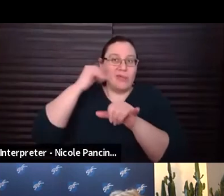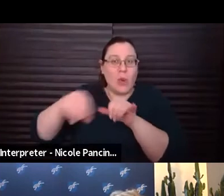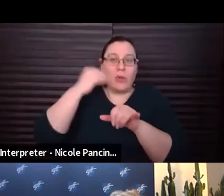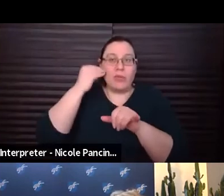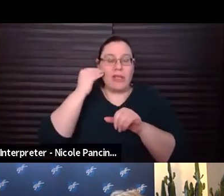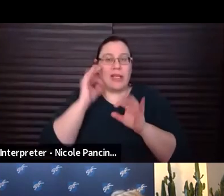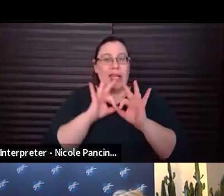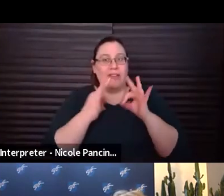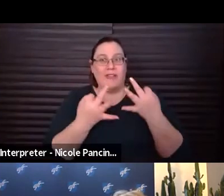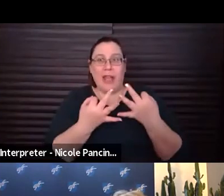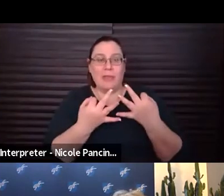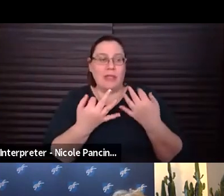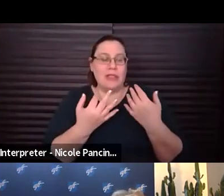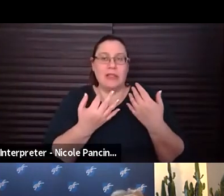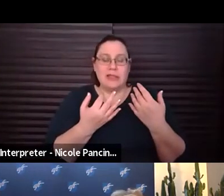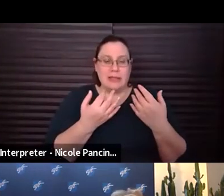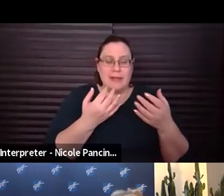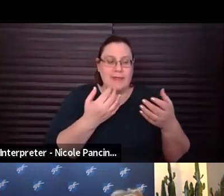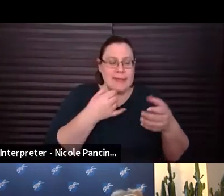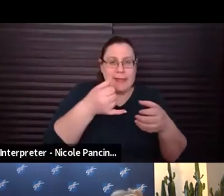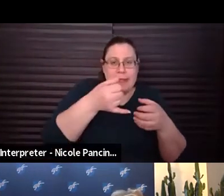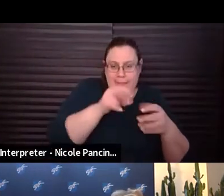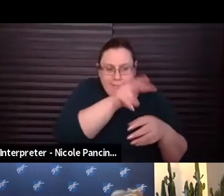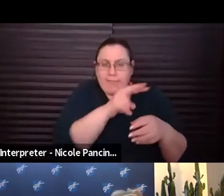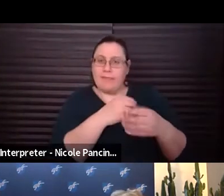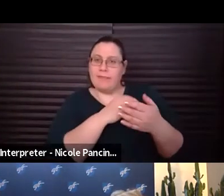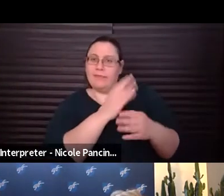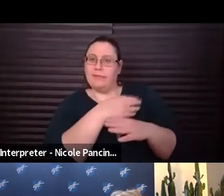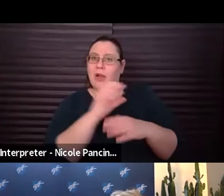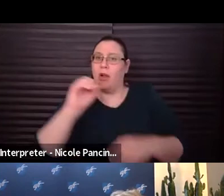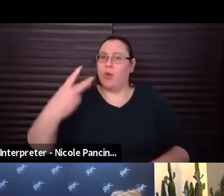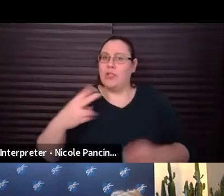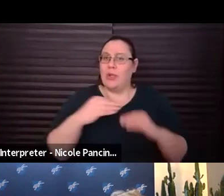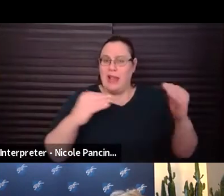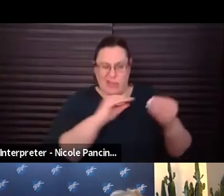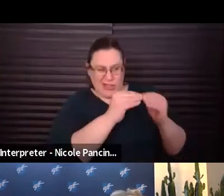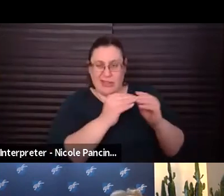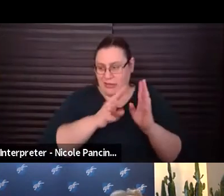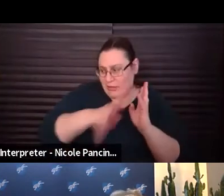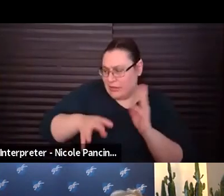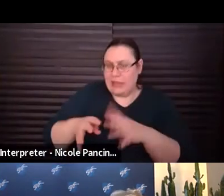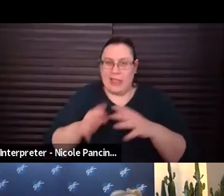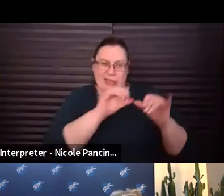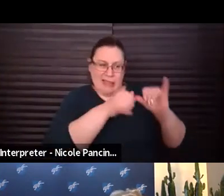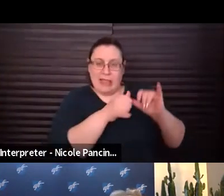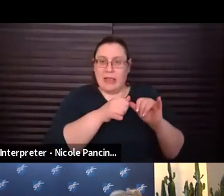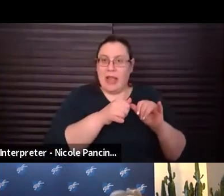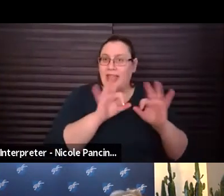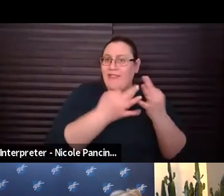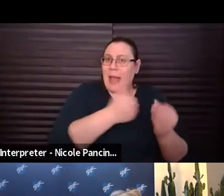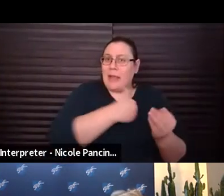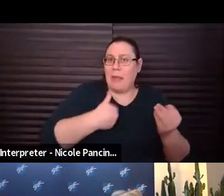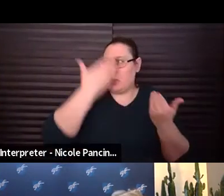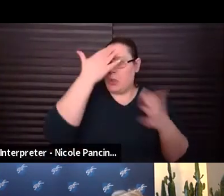measure their loved one's oxygen saturation level, not really knowing when is the right